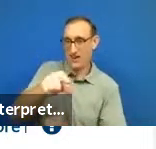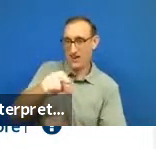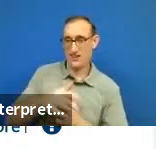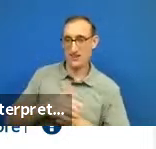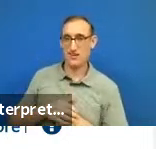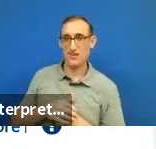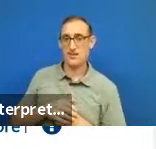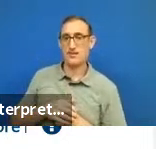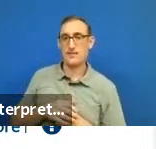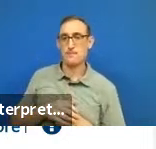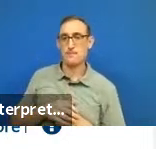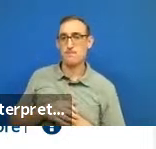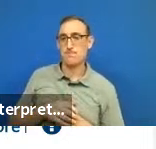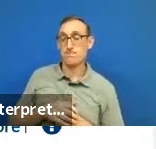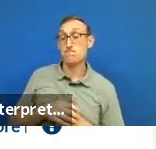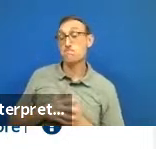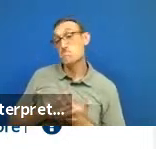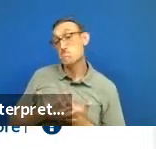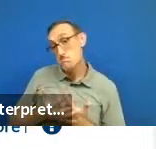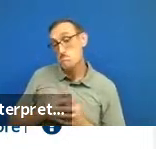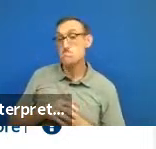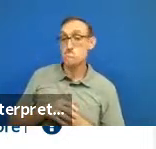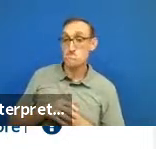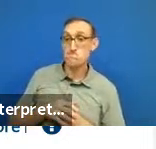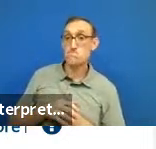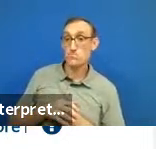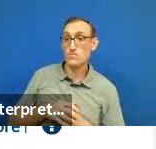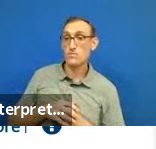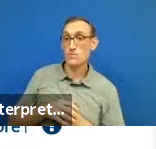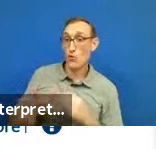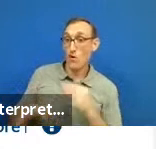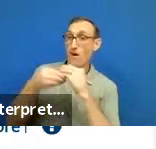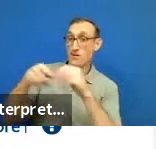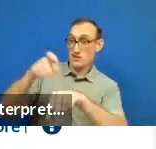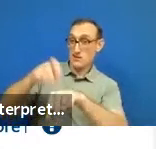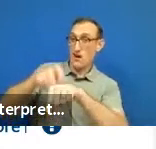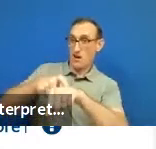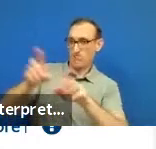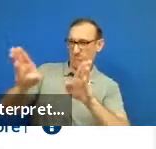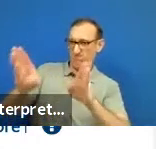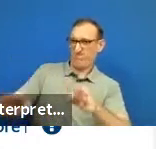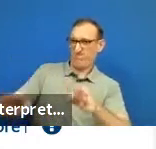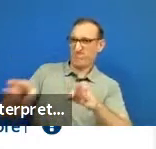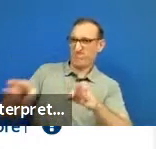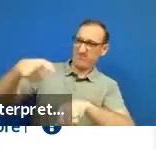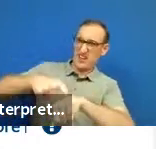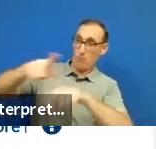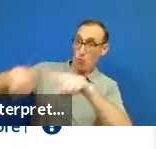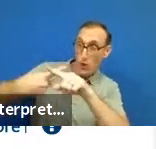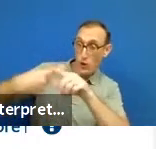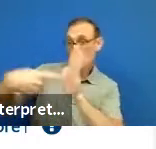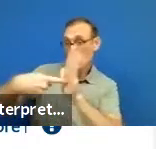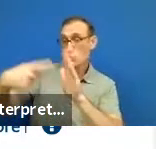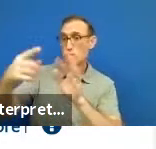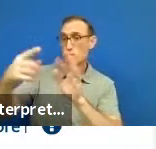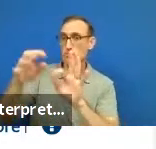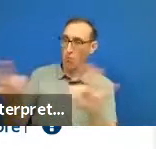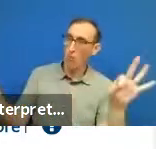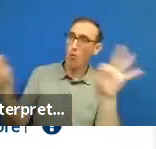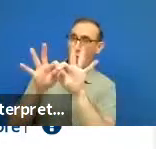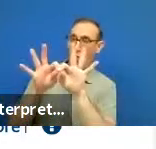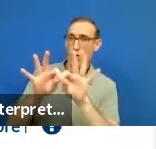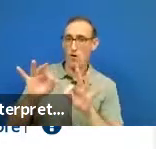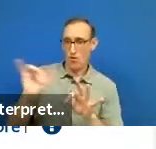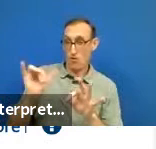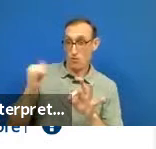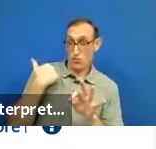strategic plan? And so again, to put the element of time in there is important, but I think it's also important to say we're reviewing the policies, and